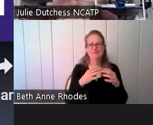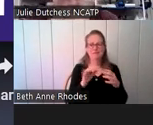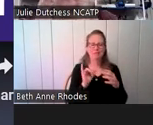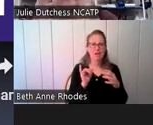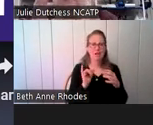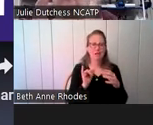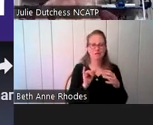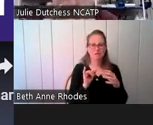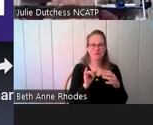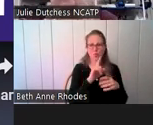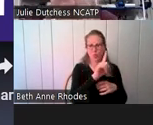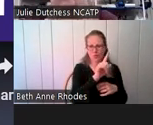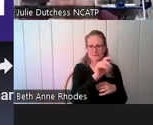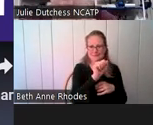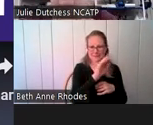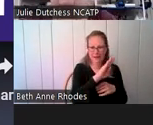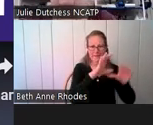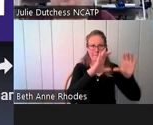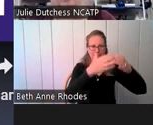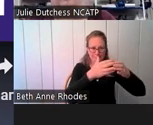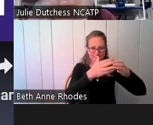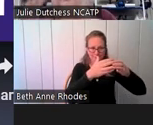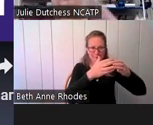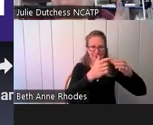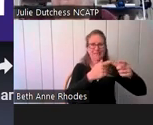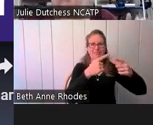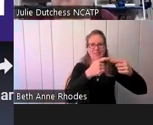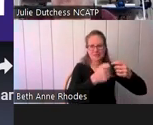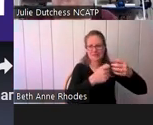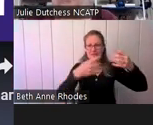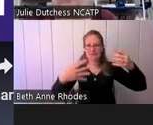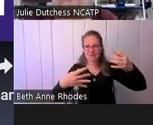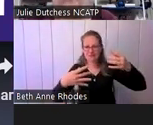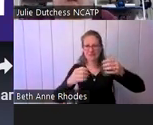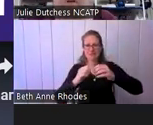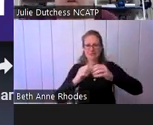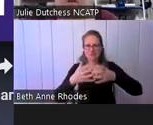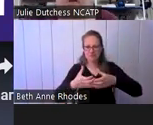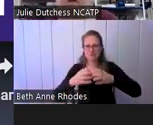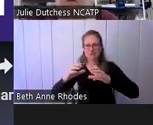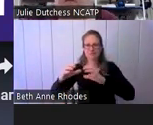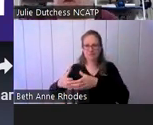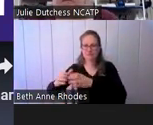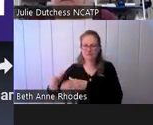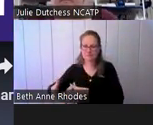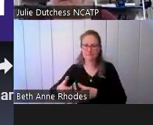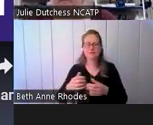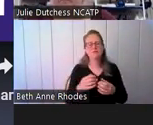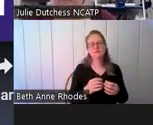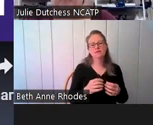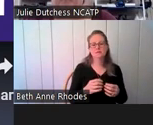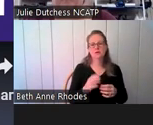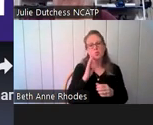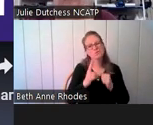sub categories underneath each one if you want, and do it that way as well. And it saves